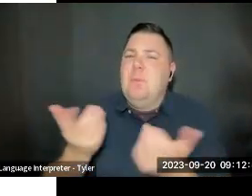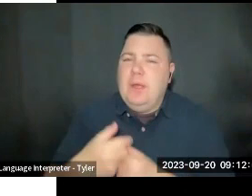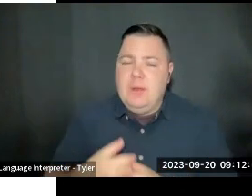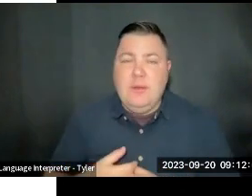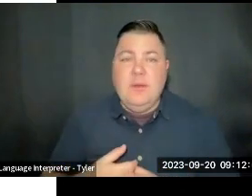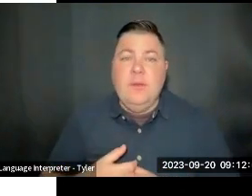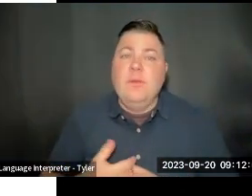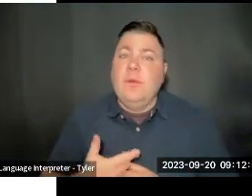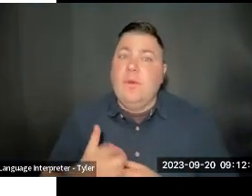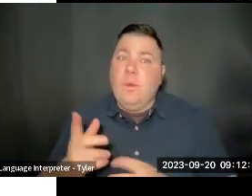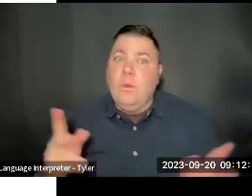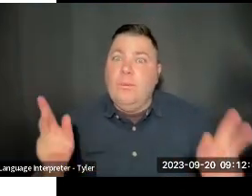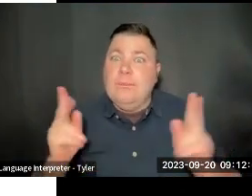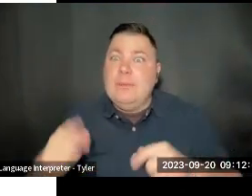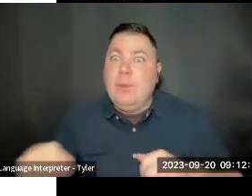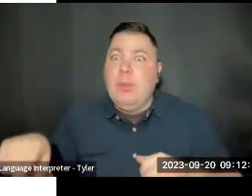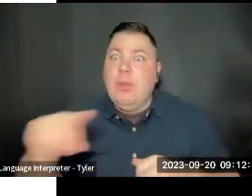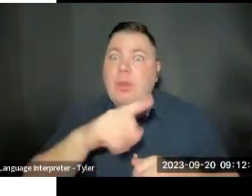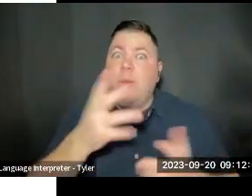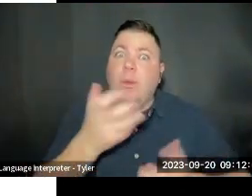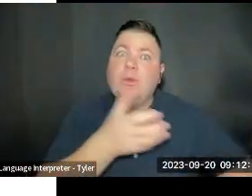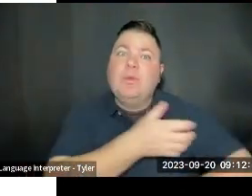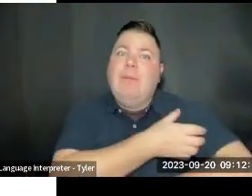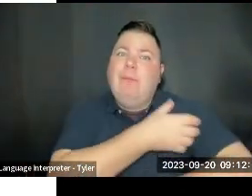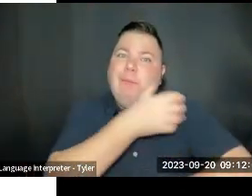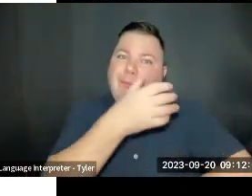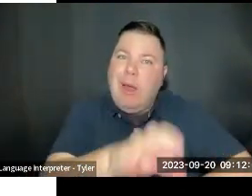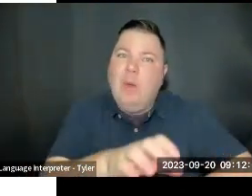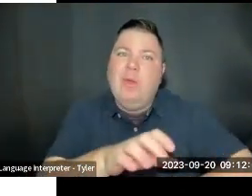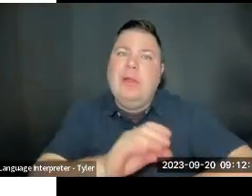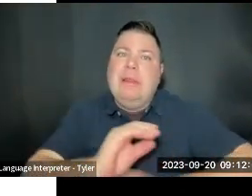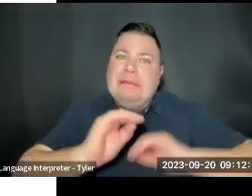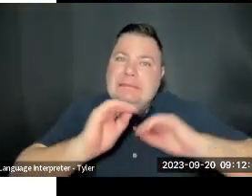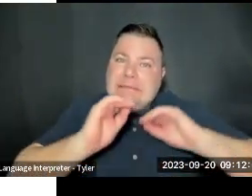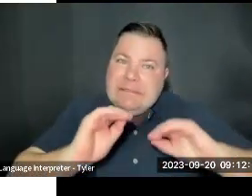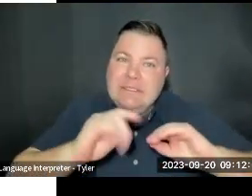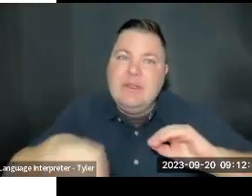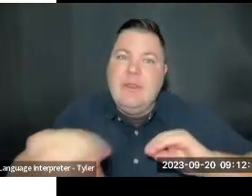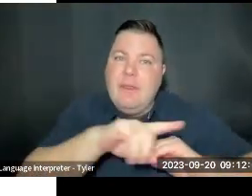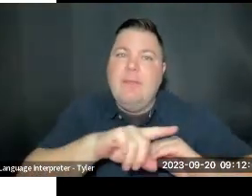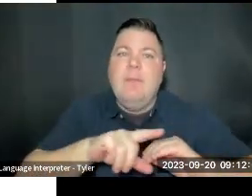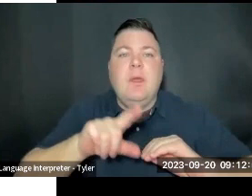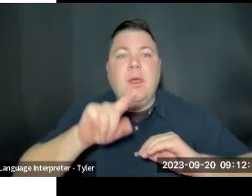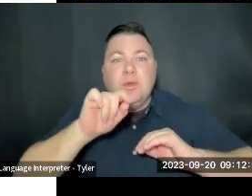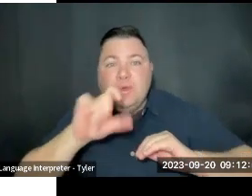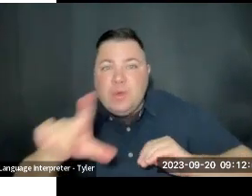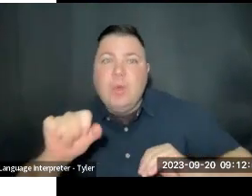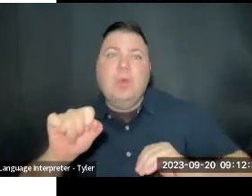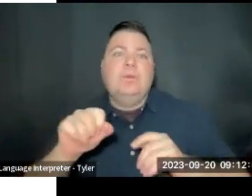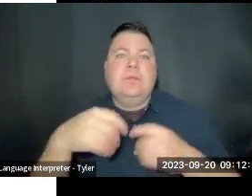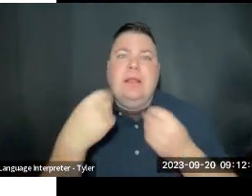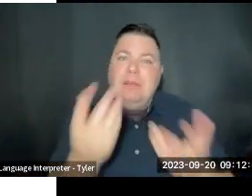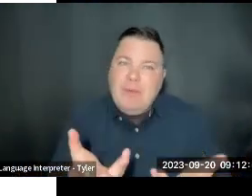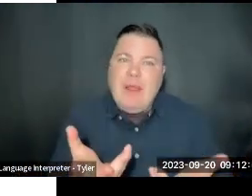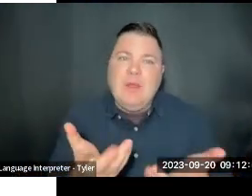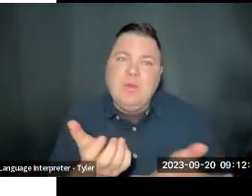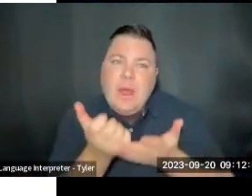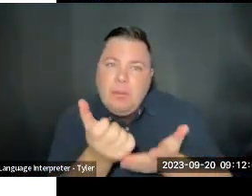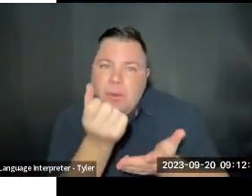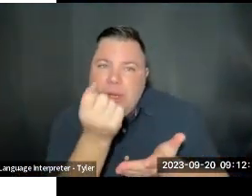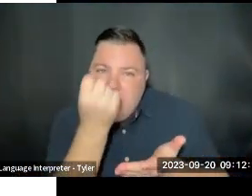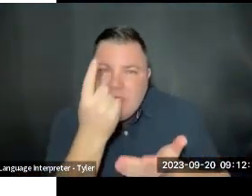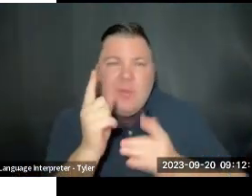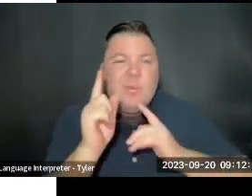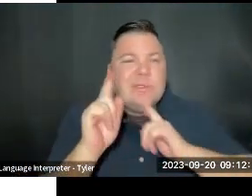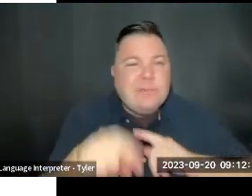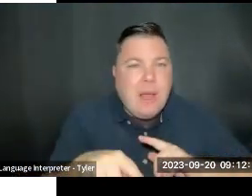equip individuals with tools to help them understand and respond to those signs of